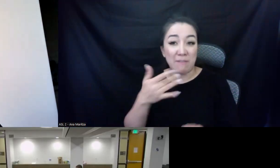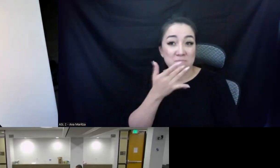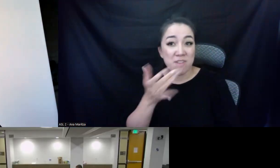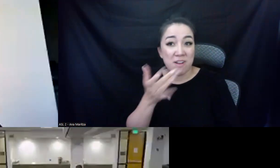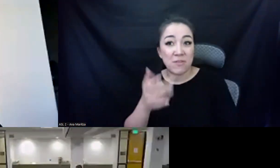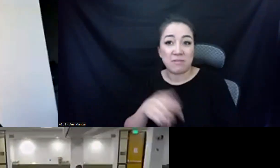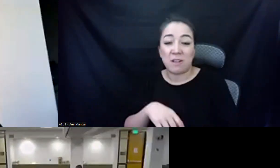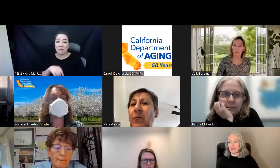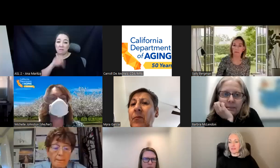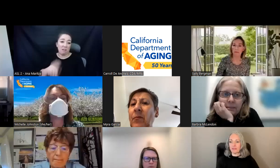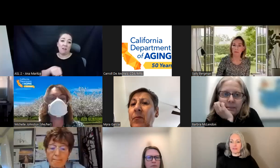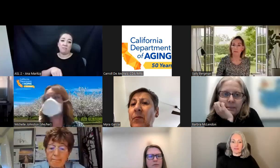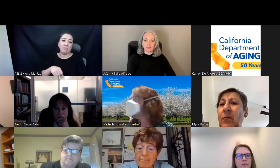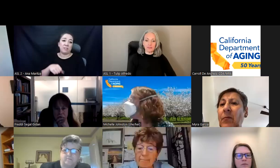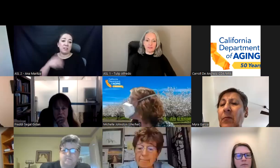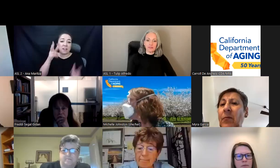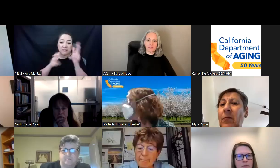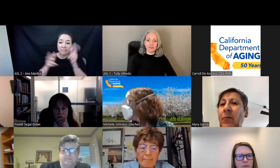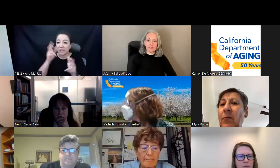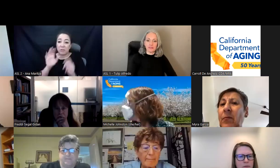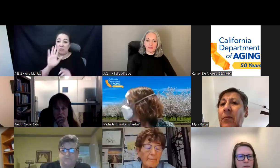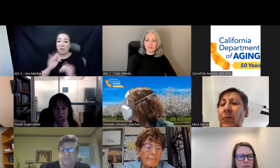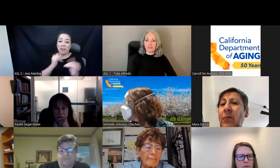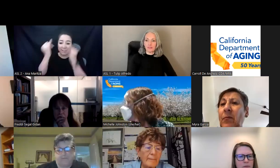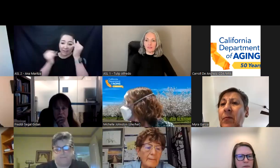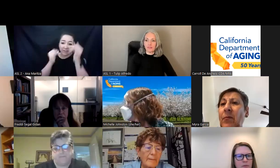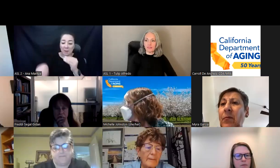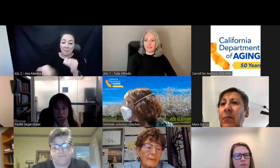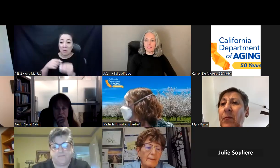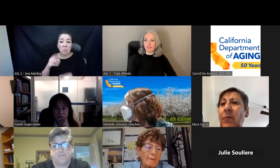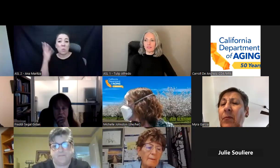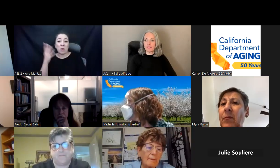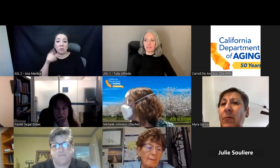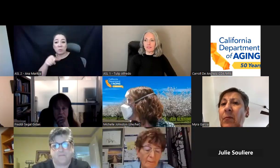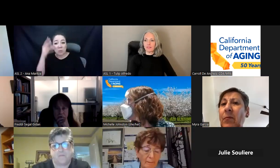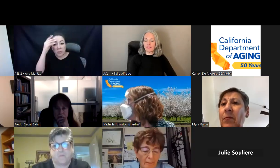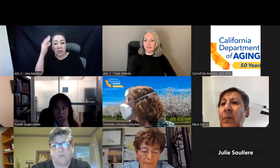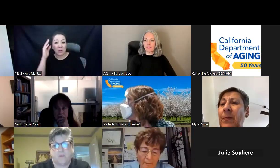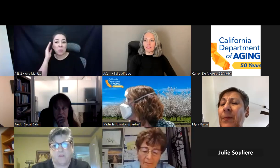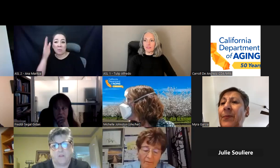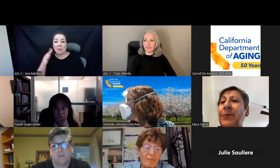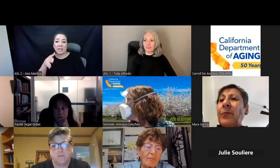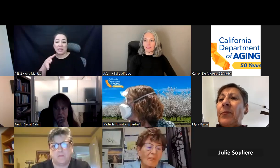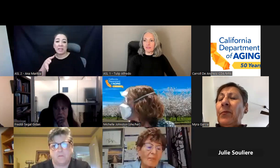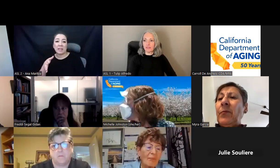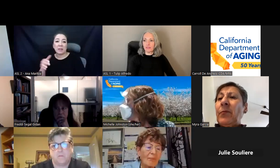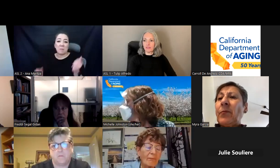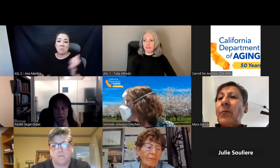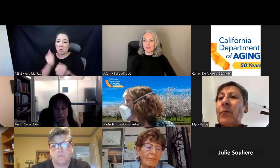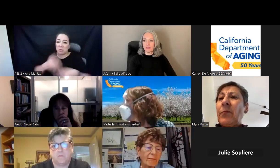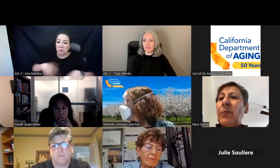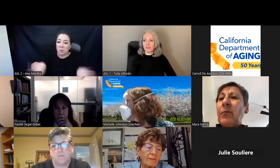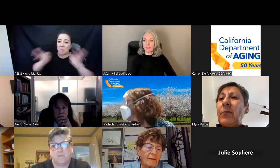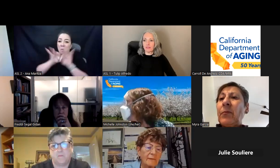love to hear your ideas about what you think would be the most